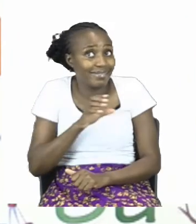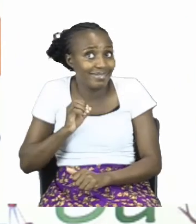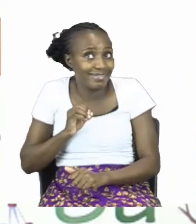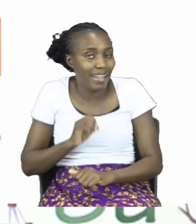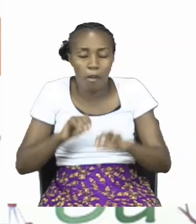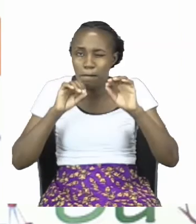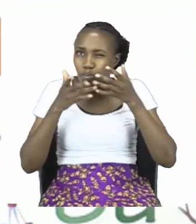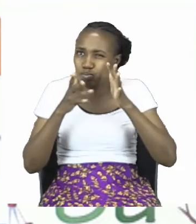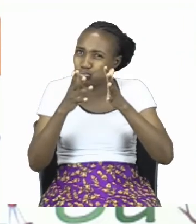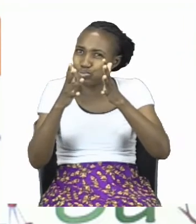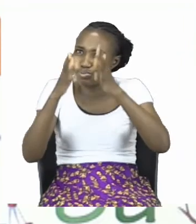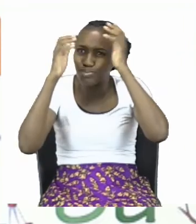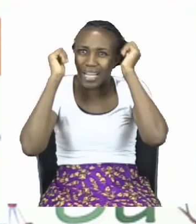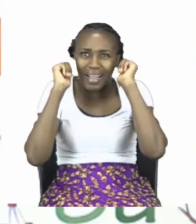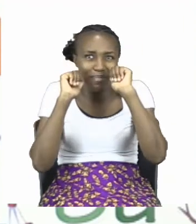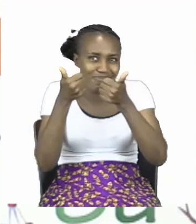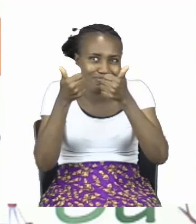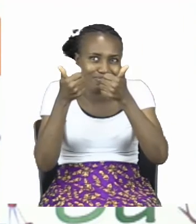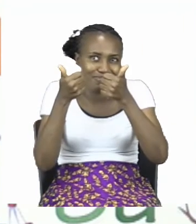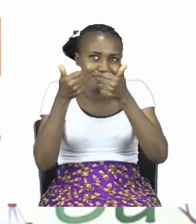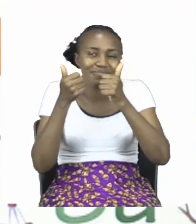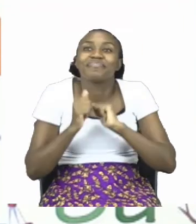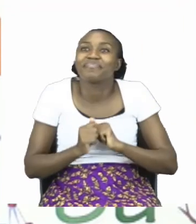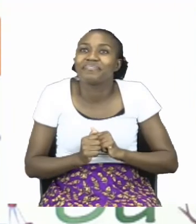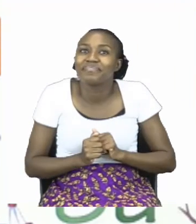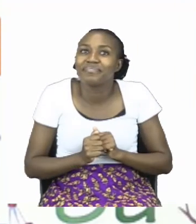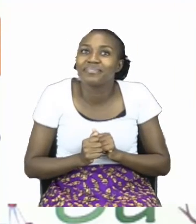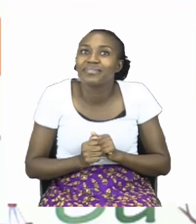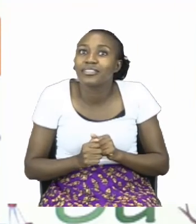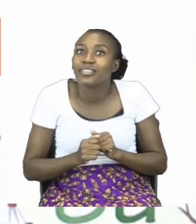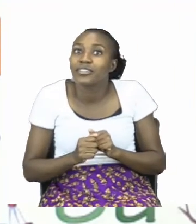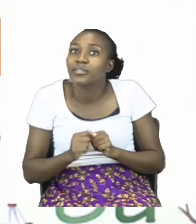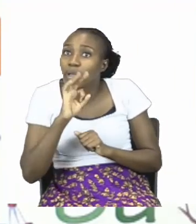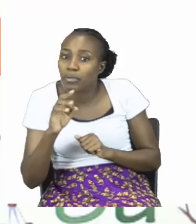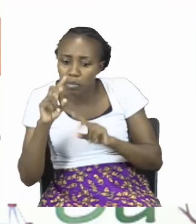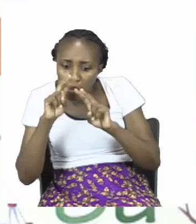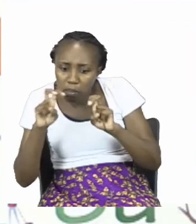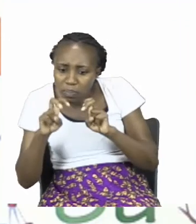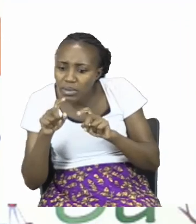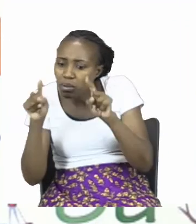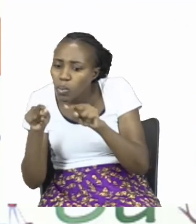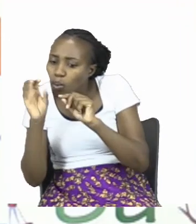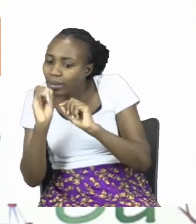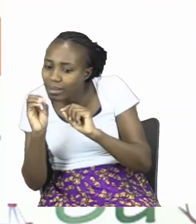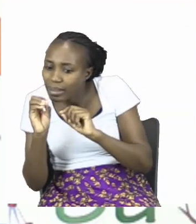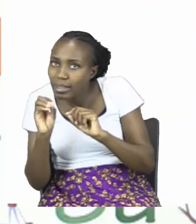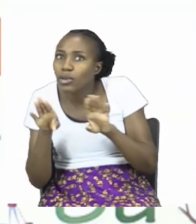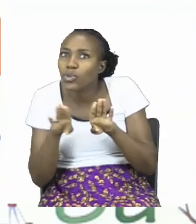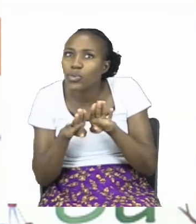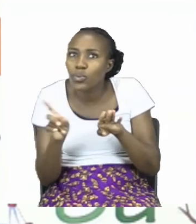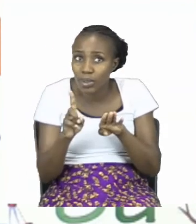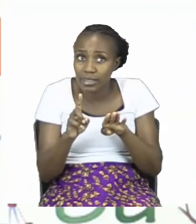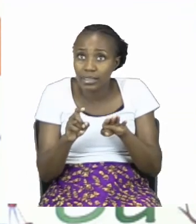job, everyone, if you knew the answer. So remember, if you're looking for the one that is missing at the end, all you have to do is